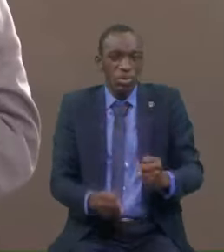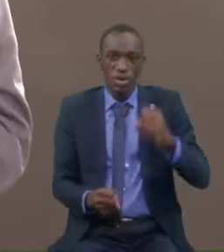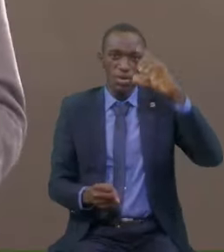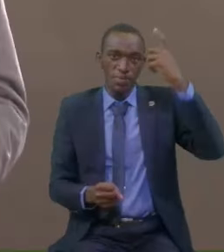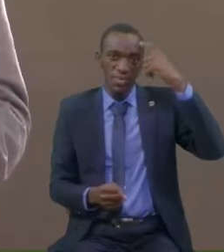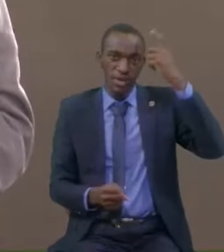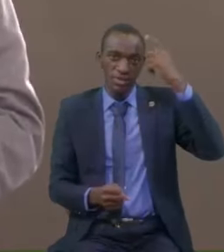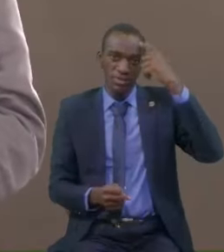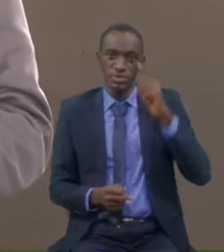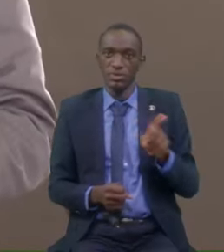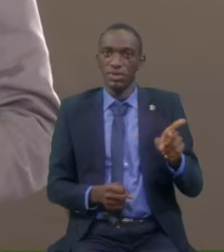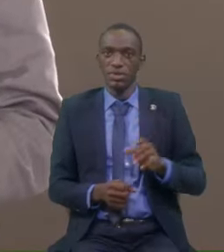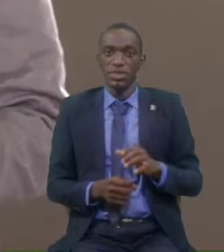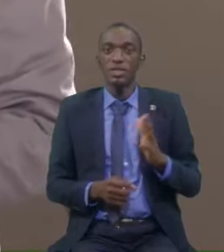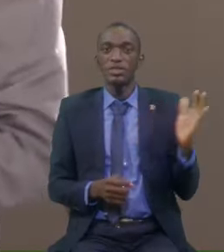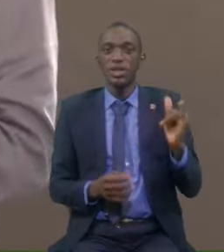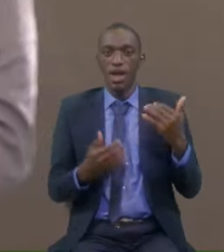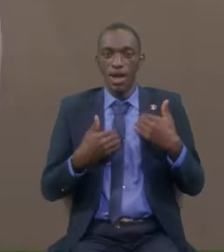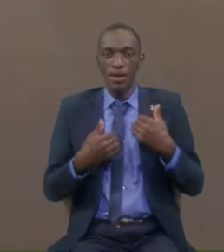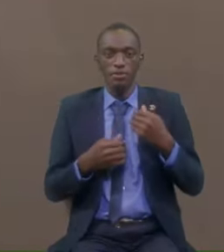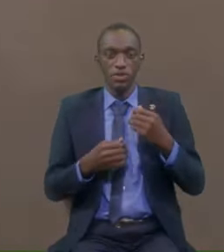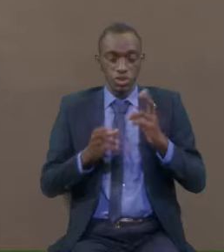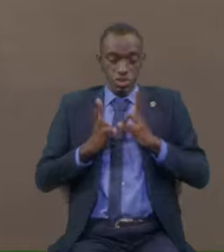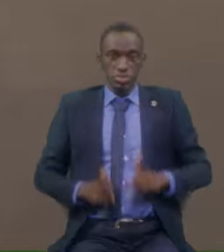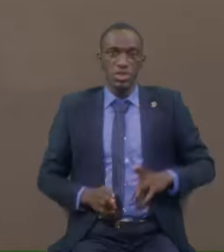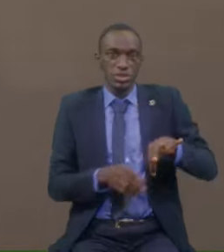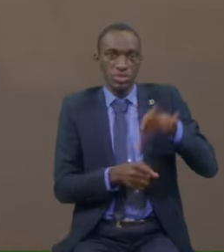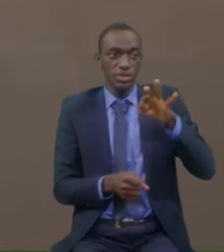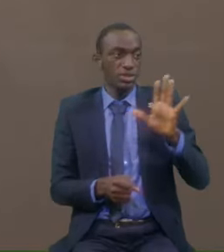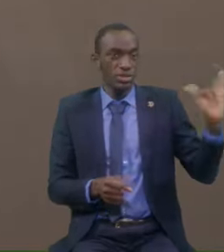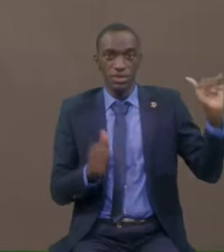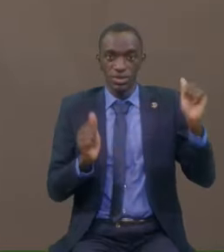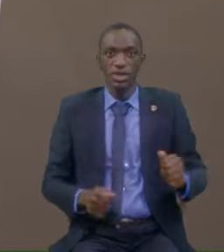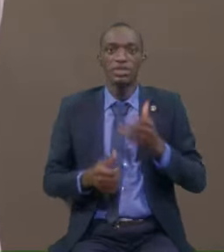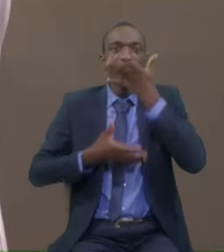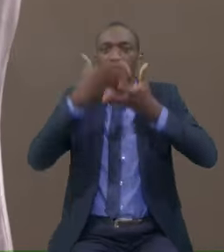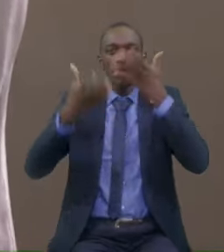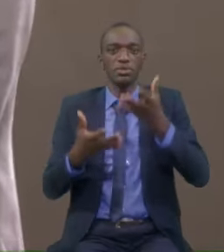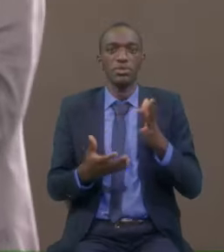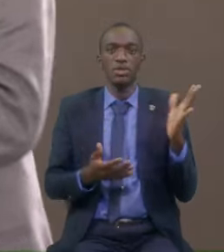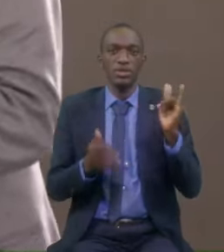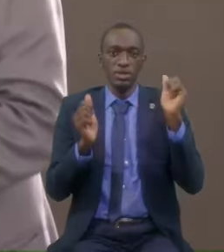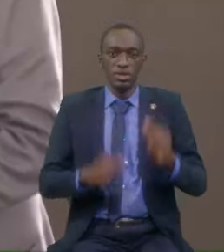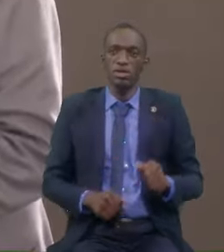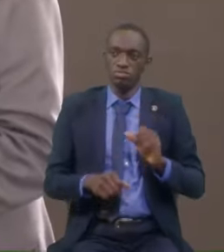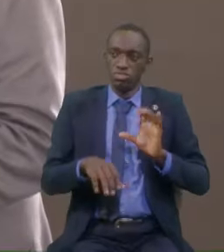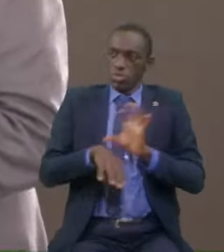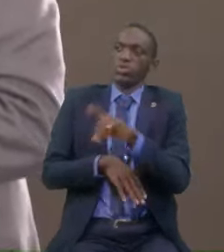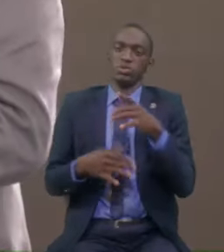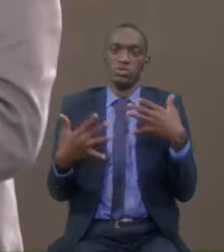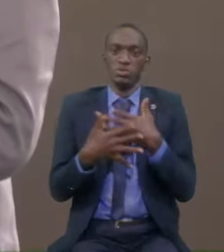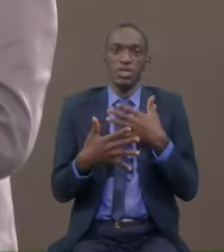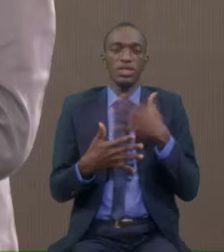human spirit. They can shout, they can bully, they can threaten.